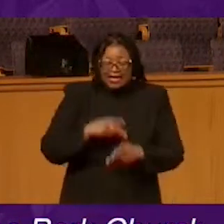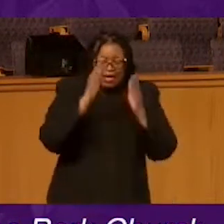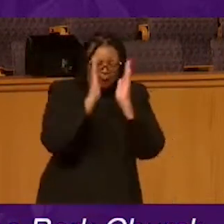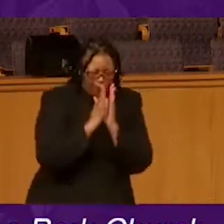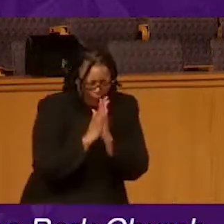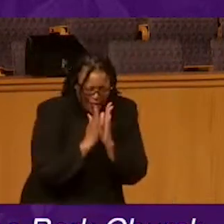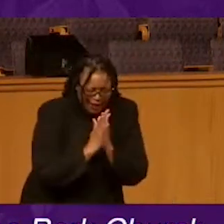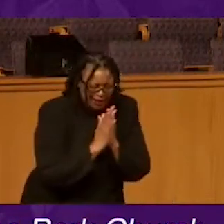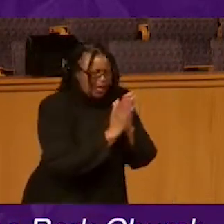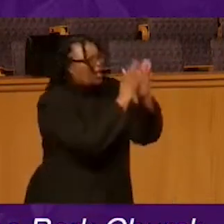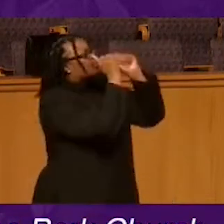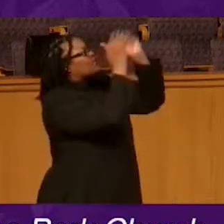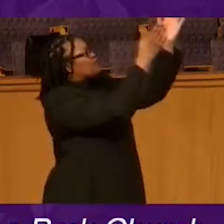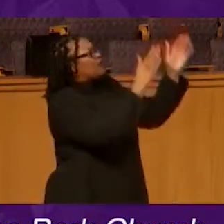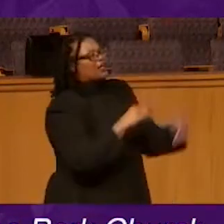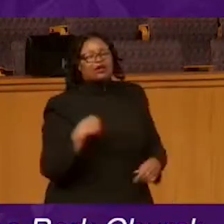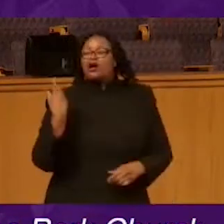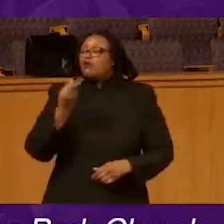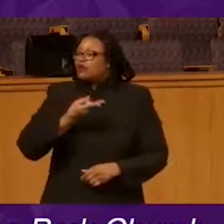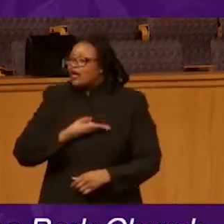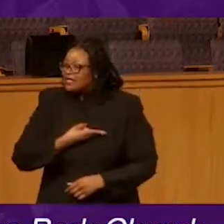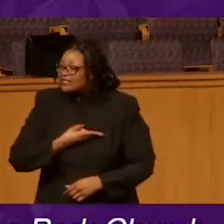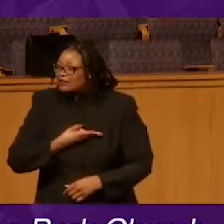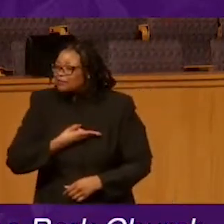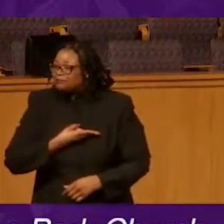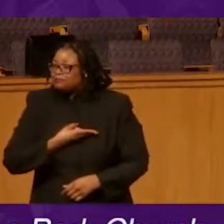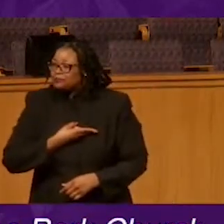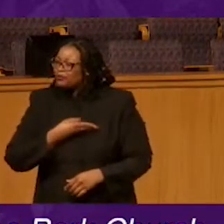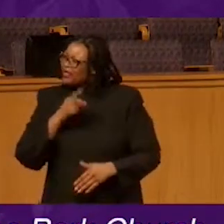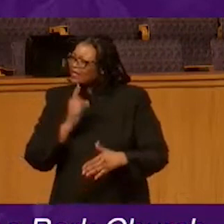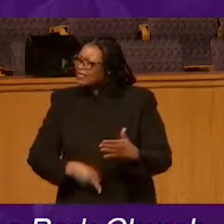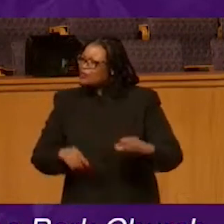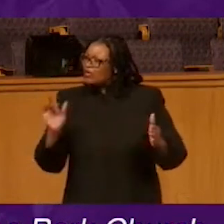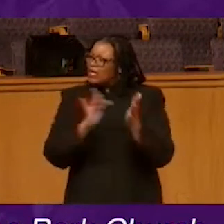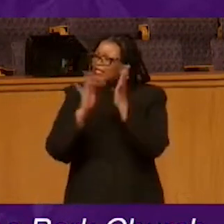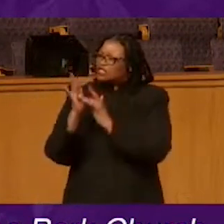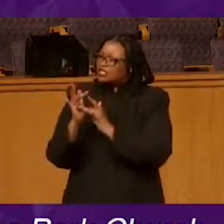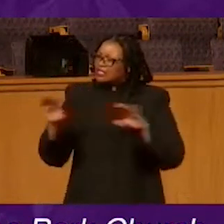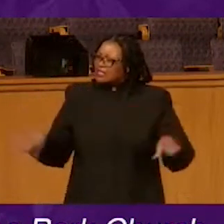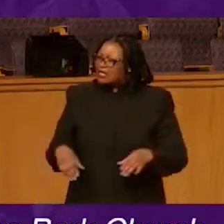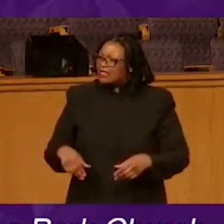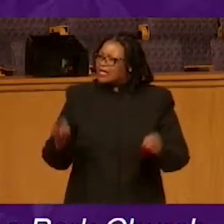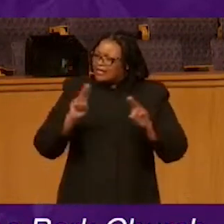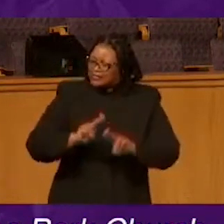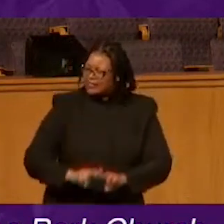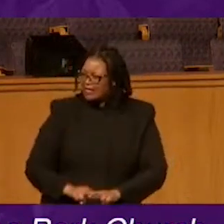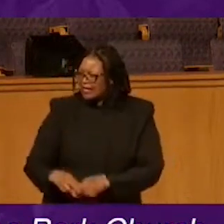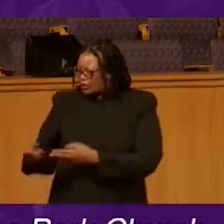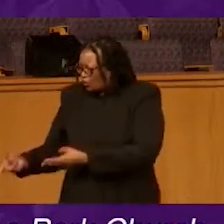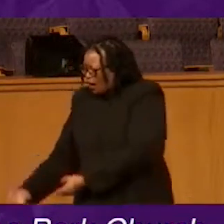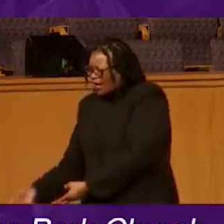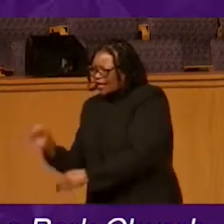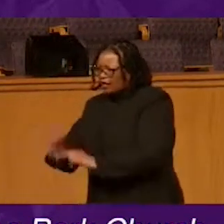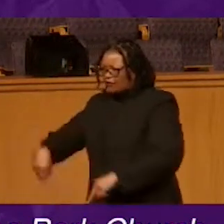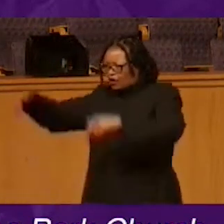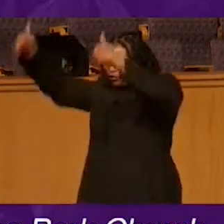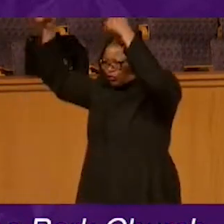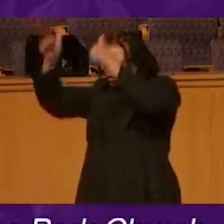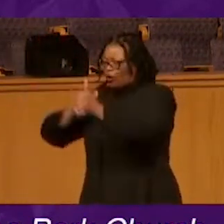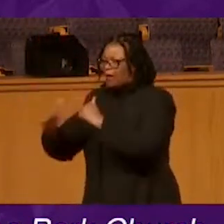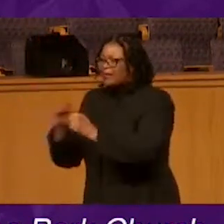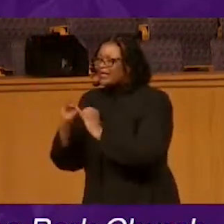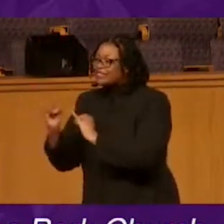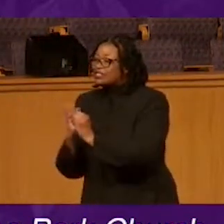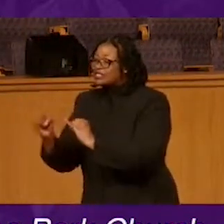to the Father on our behalf. Don't you know that that's what he does, sitting at the right hand of the throne of God, making intercession on